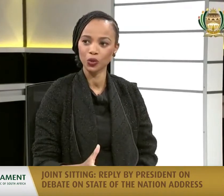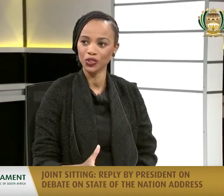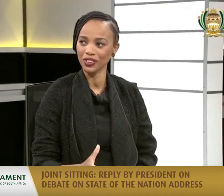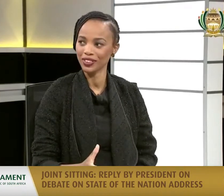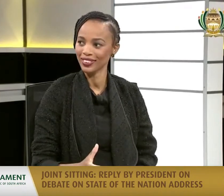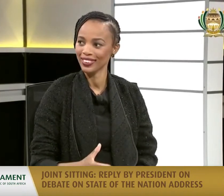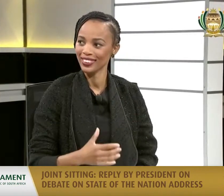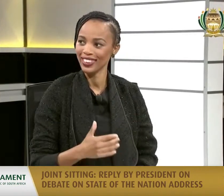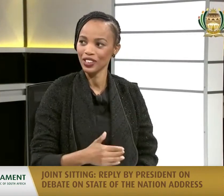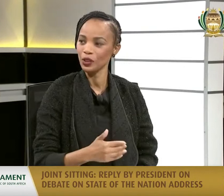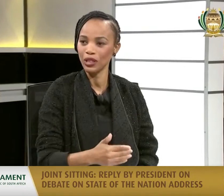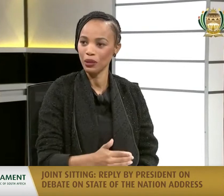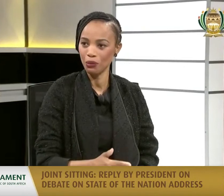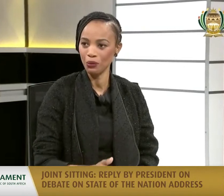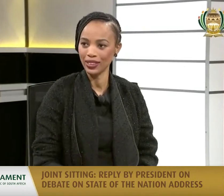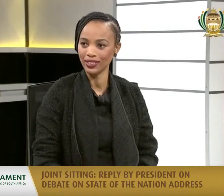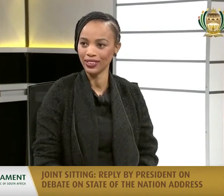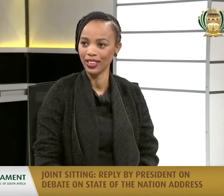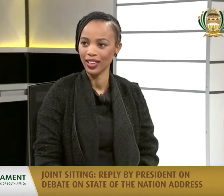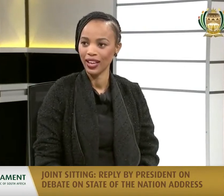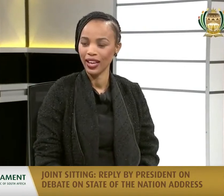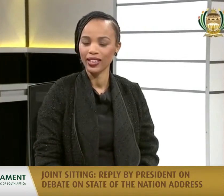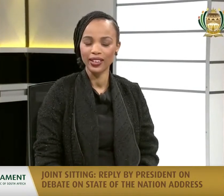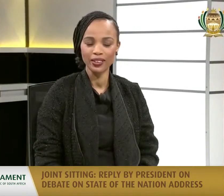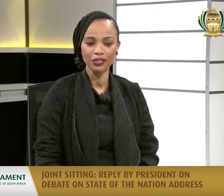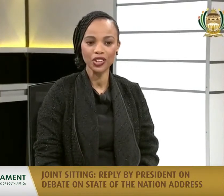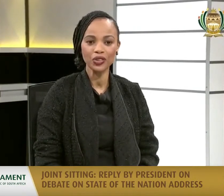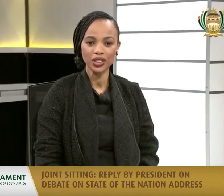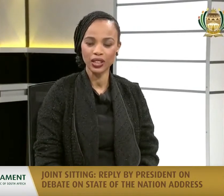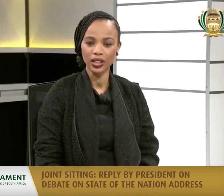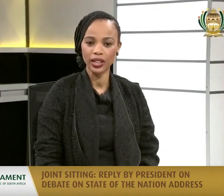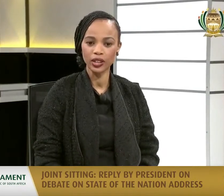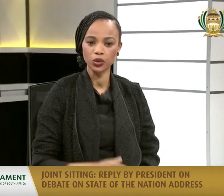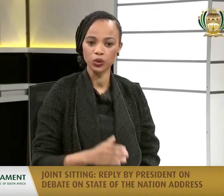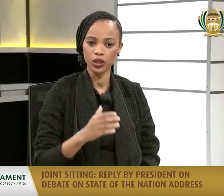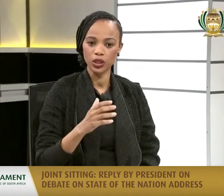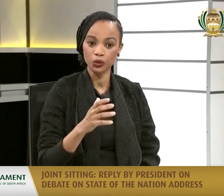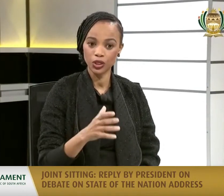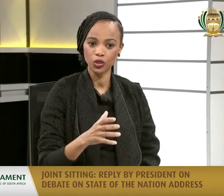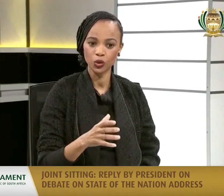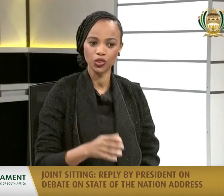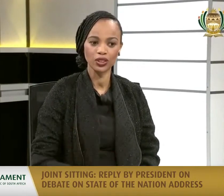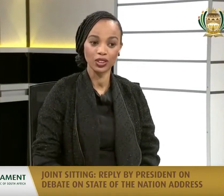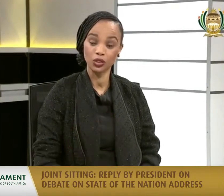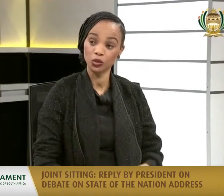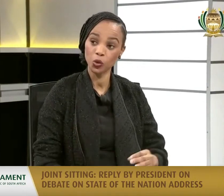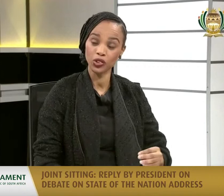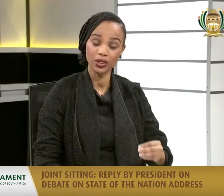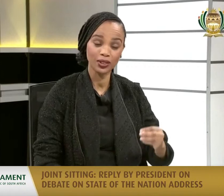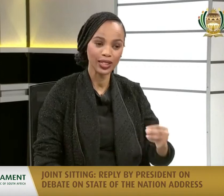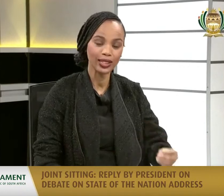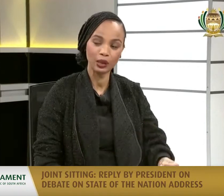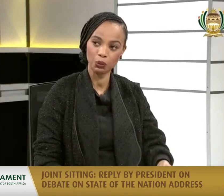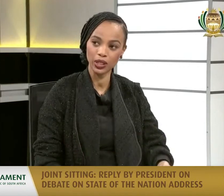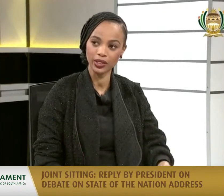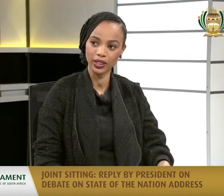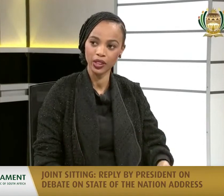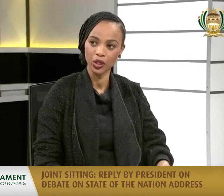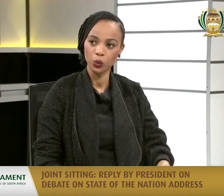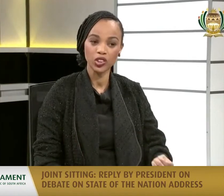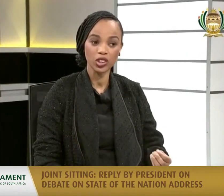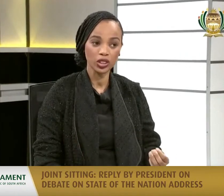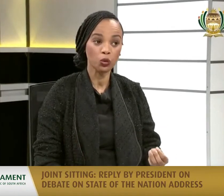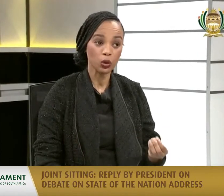the resources cannot be implemented. Definitely. And another very critical layer to the resources is, of course, state